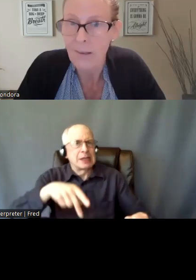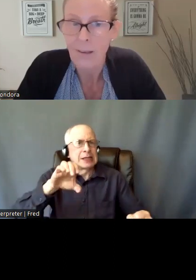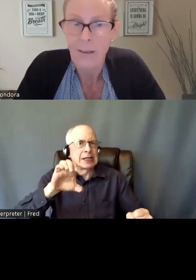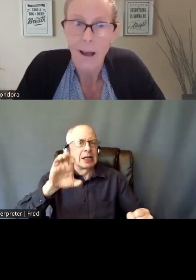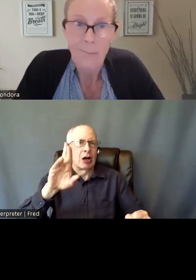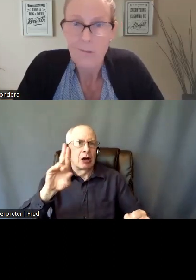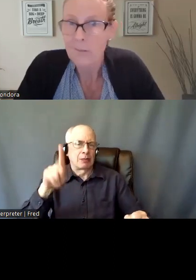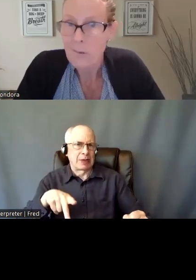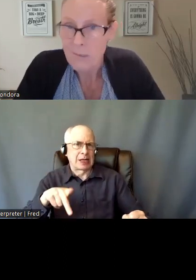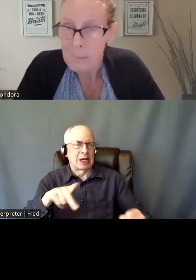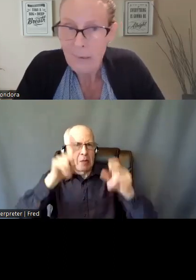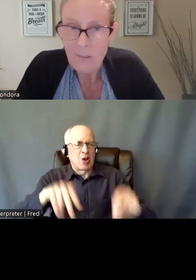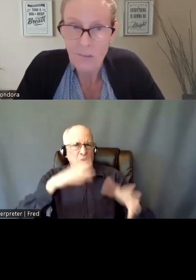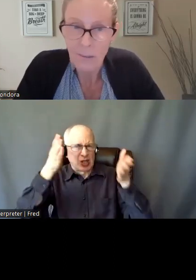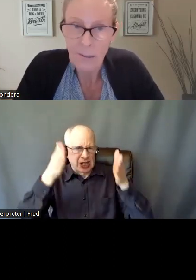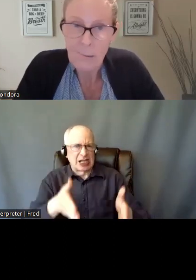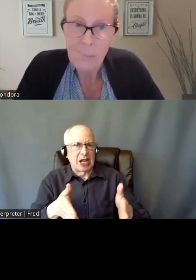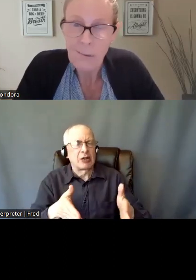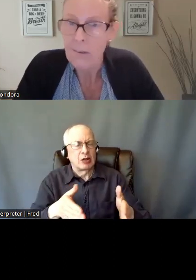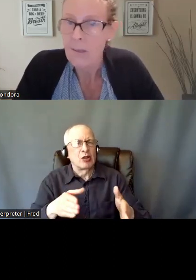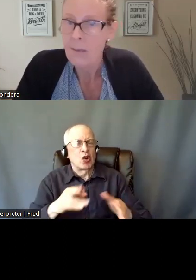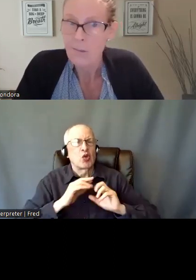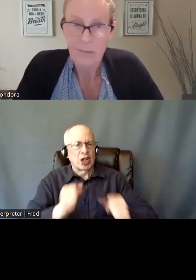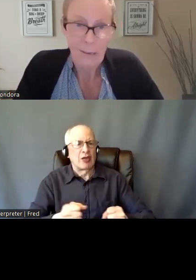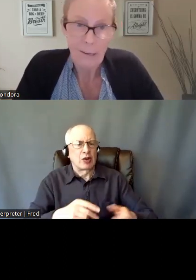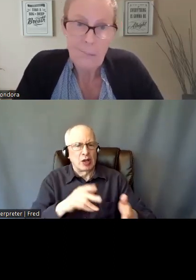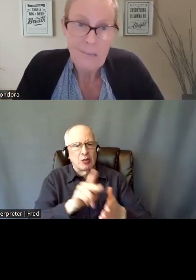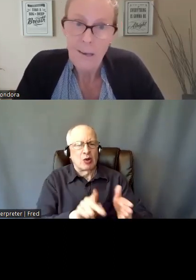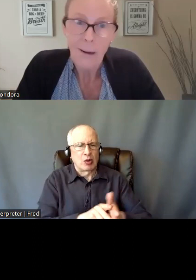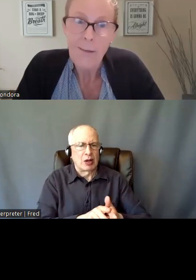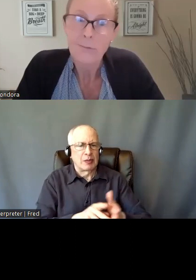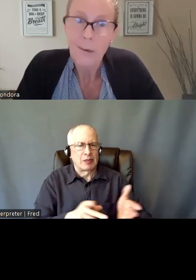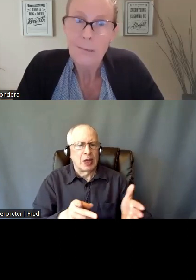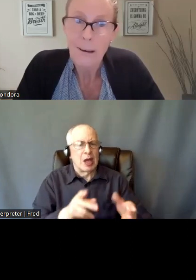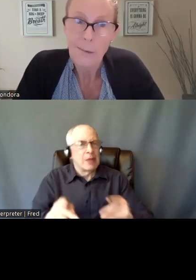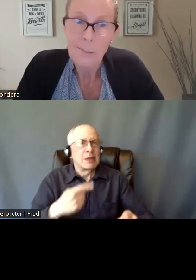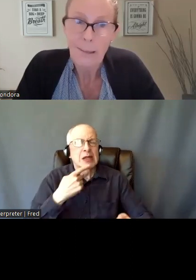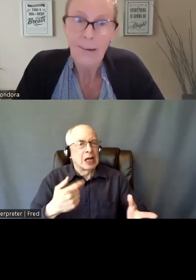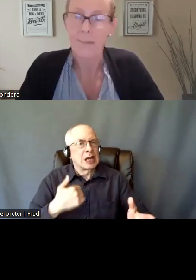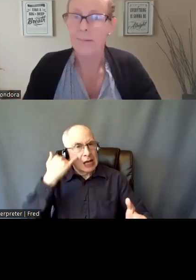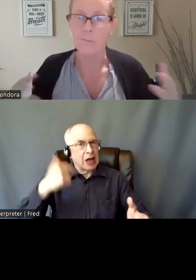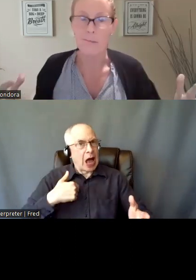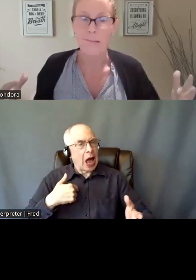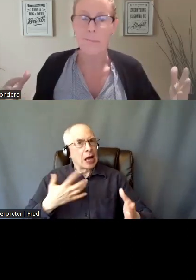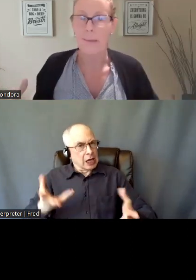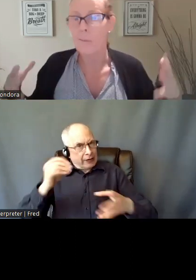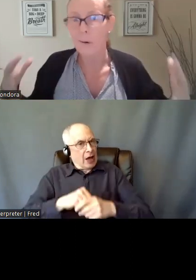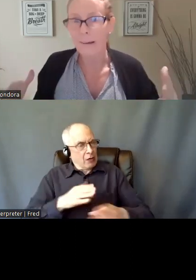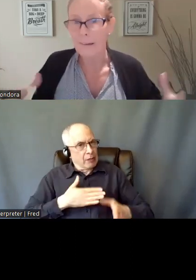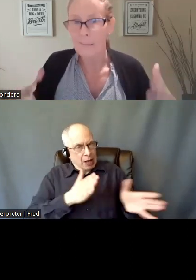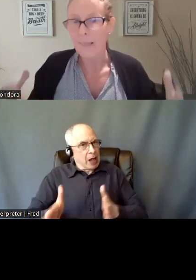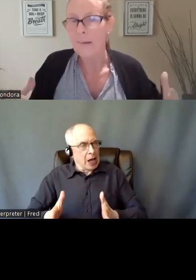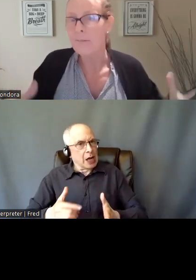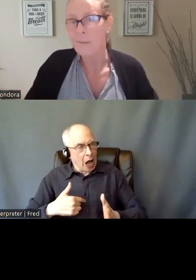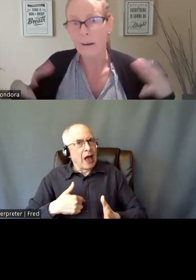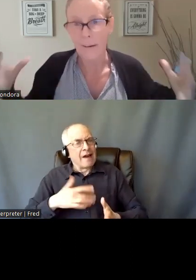of service recipients, certainly people sort of standing up and saying, when I have a voice in my own plan, I feel a responsibility to work